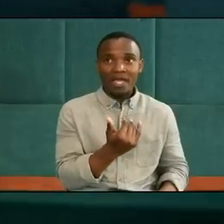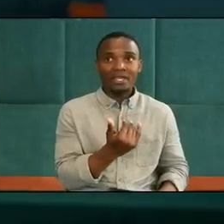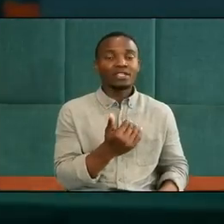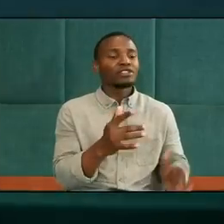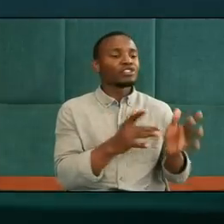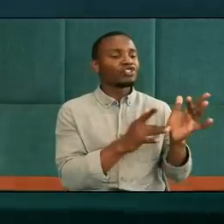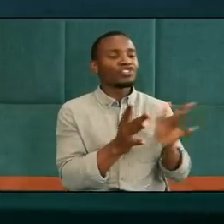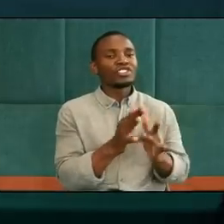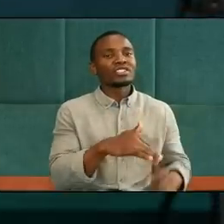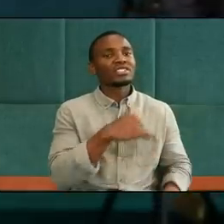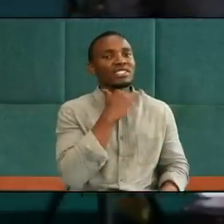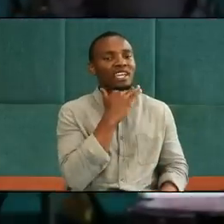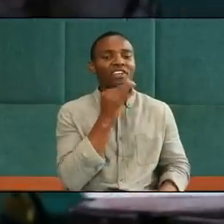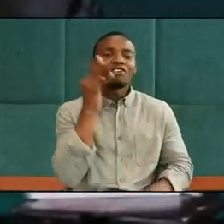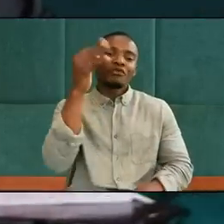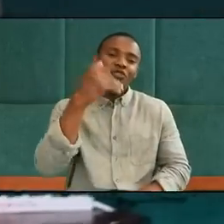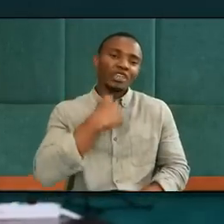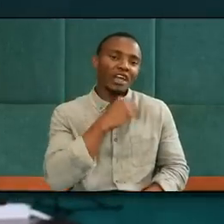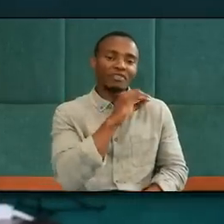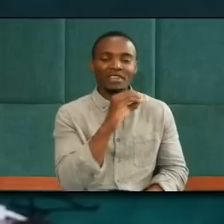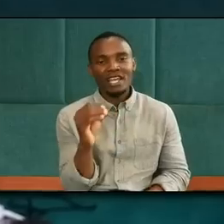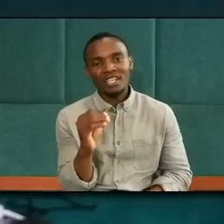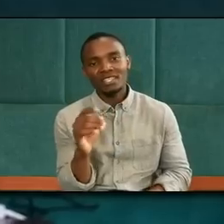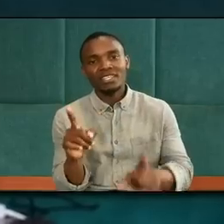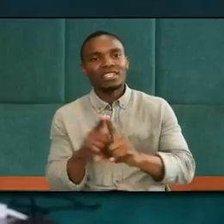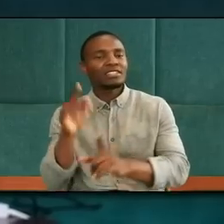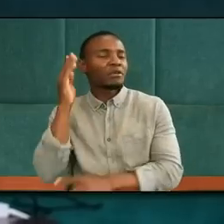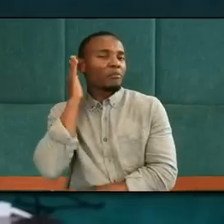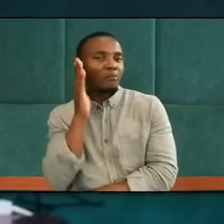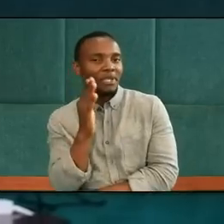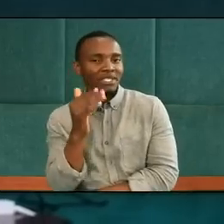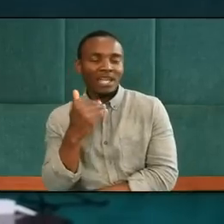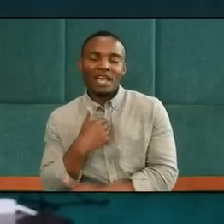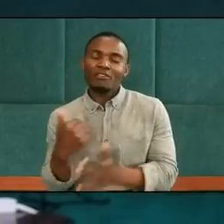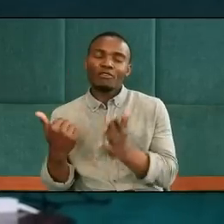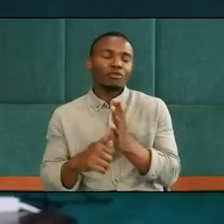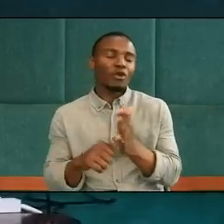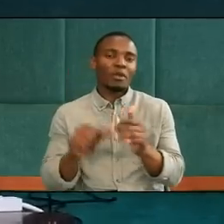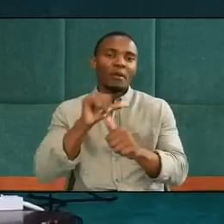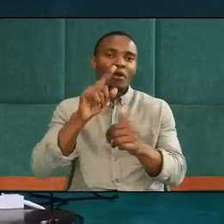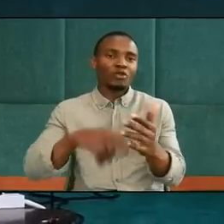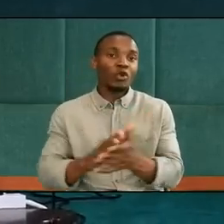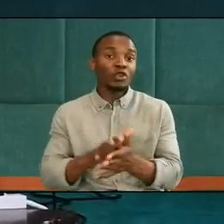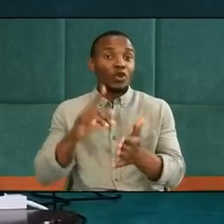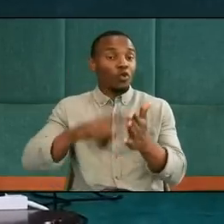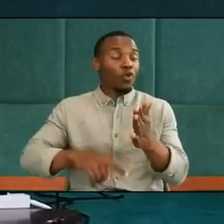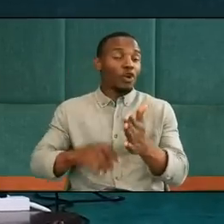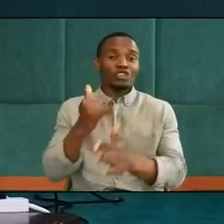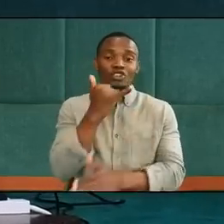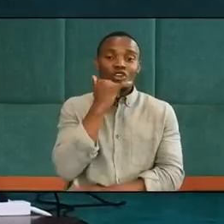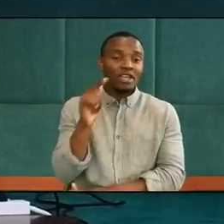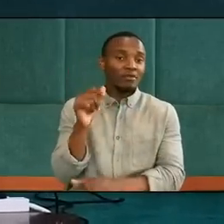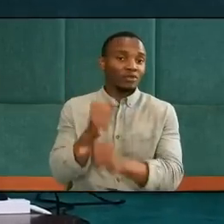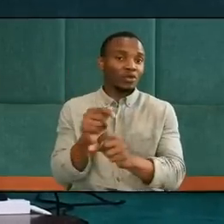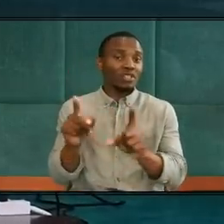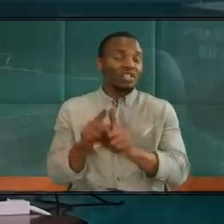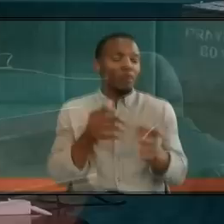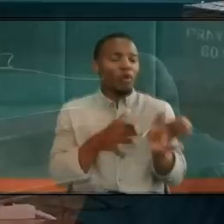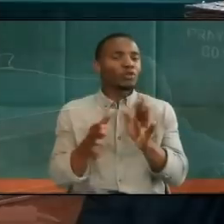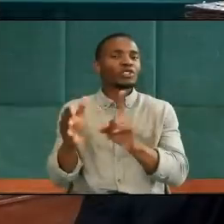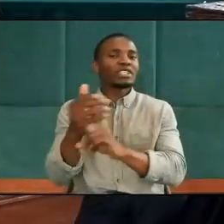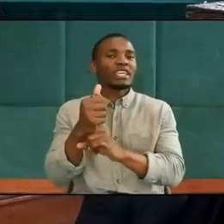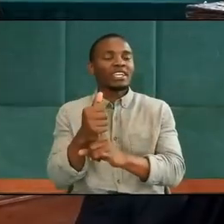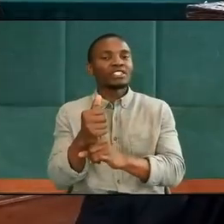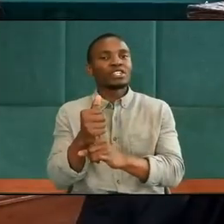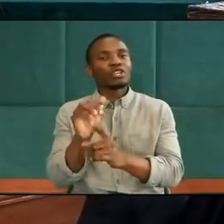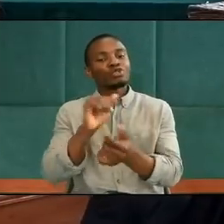dead, there's no future, and Peter is still struggling about how he messed up, and he has not yet gotten the opportunity to make it up